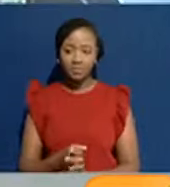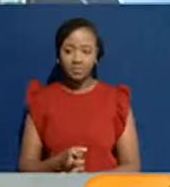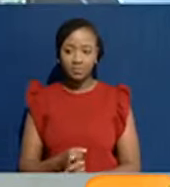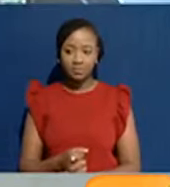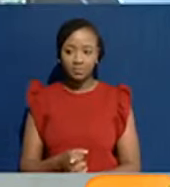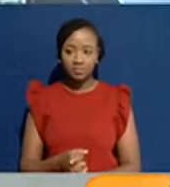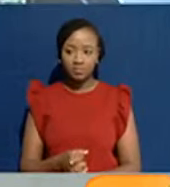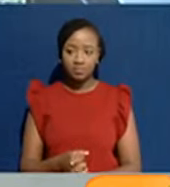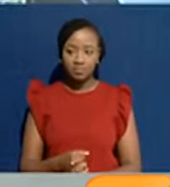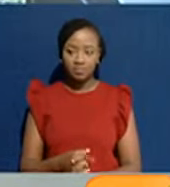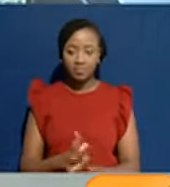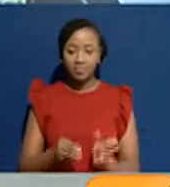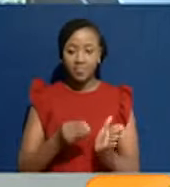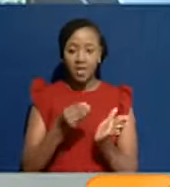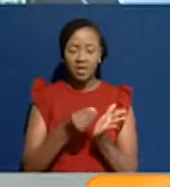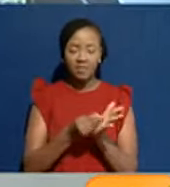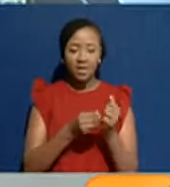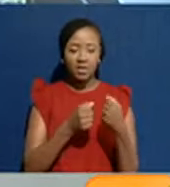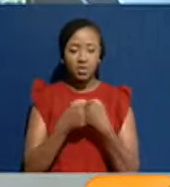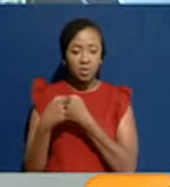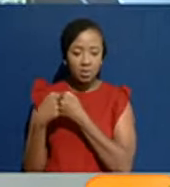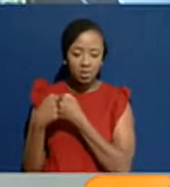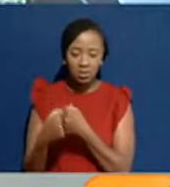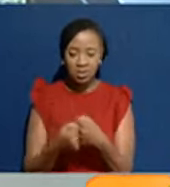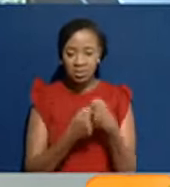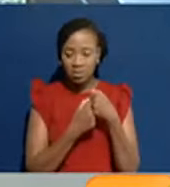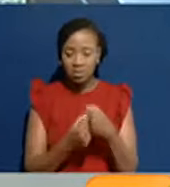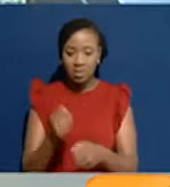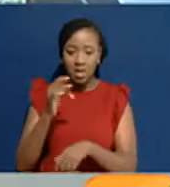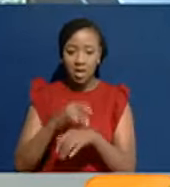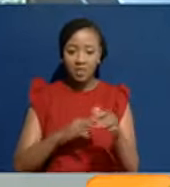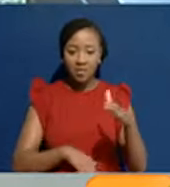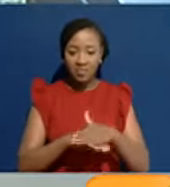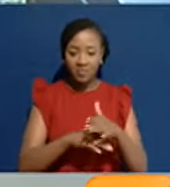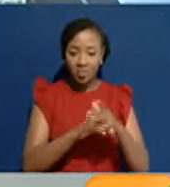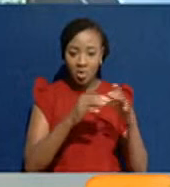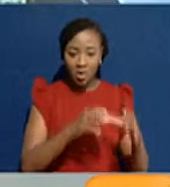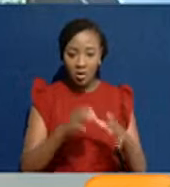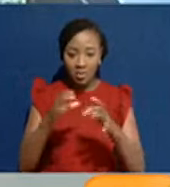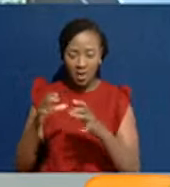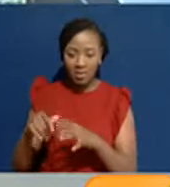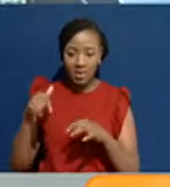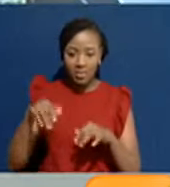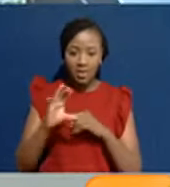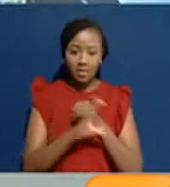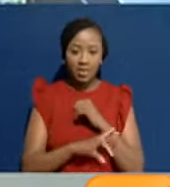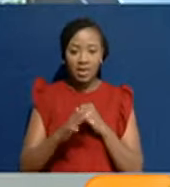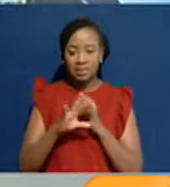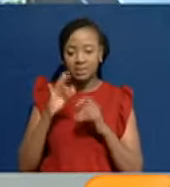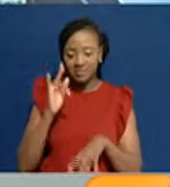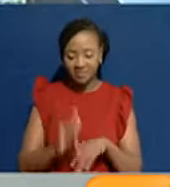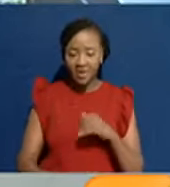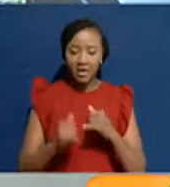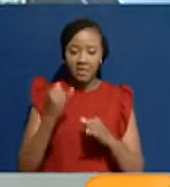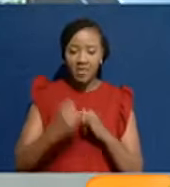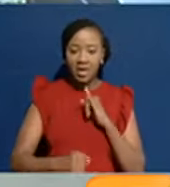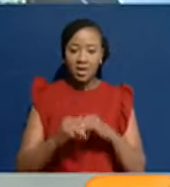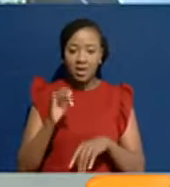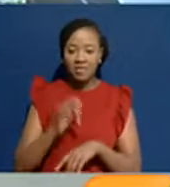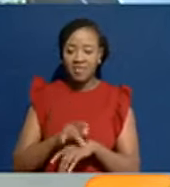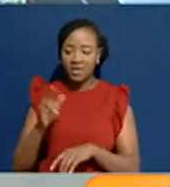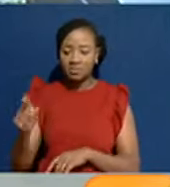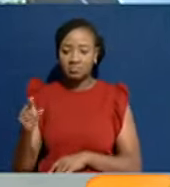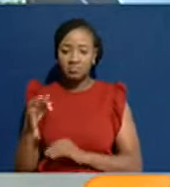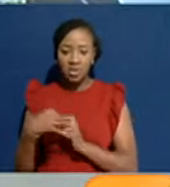Well, the financial challenges affecting many football clubs in the country caught up with Kibera Black Stars, who failed to show